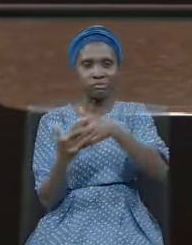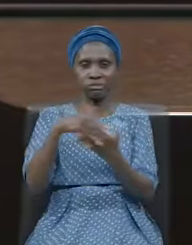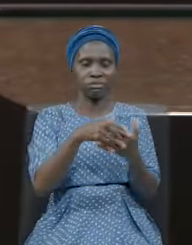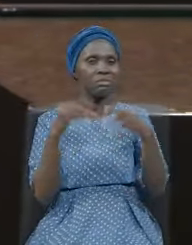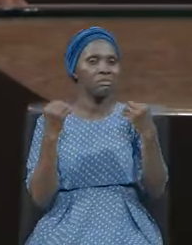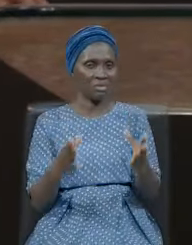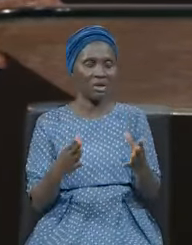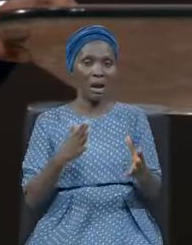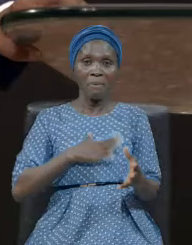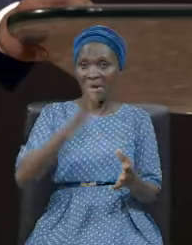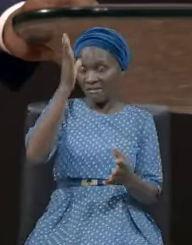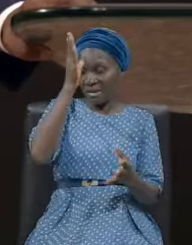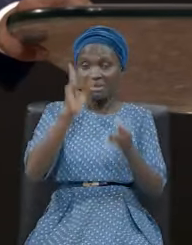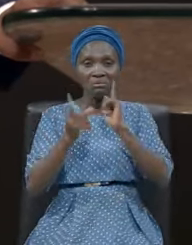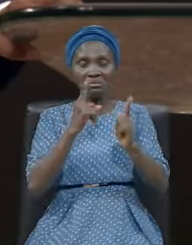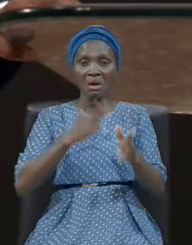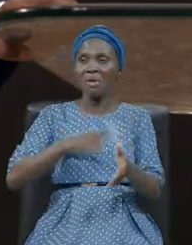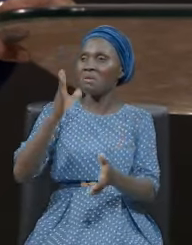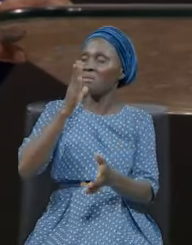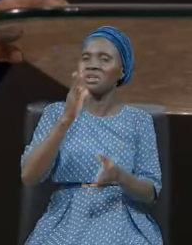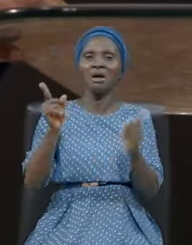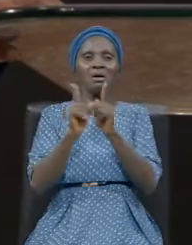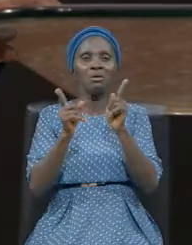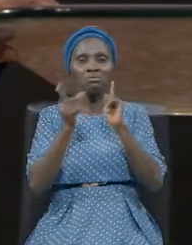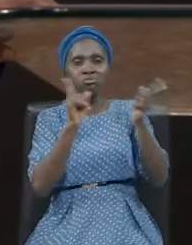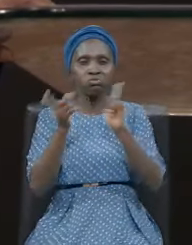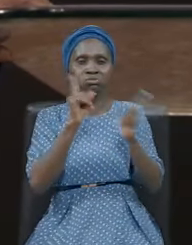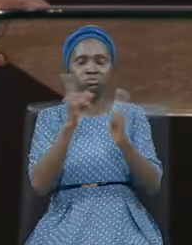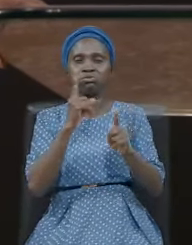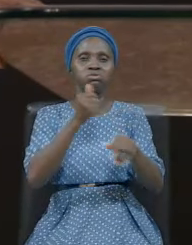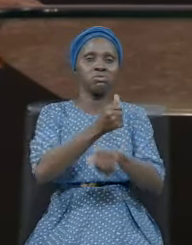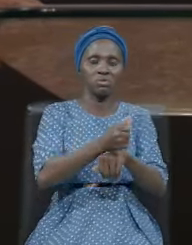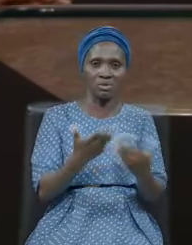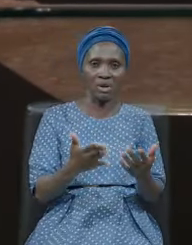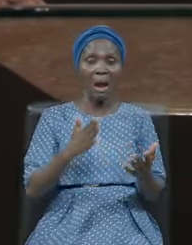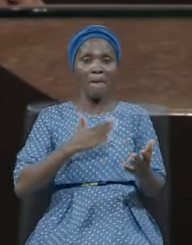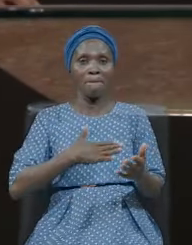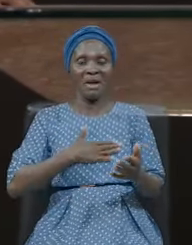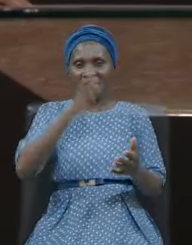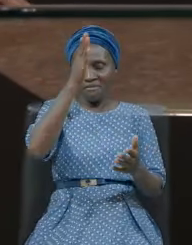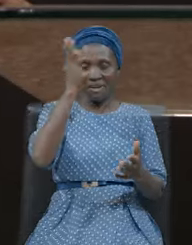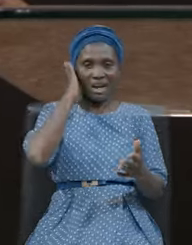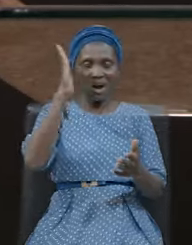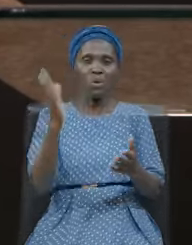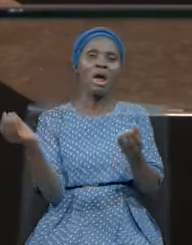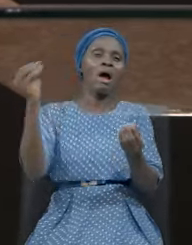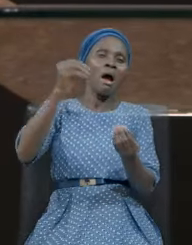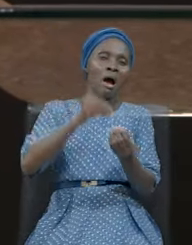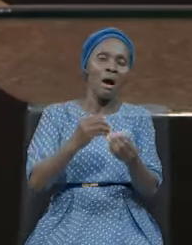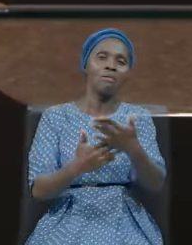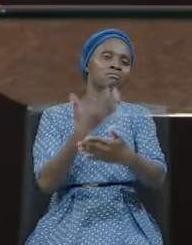knew that my father was going to the next line fighting. And